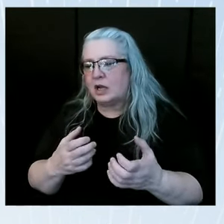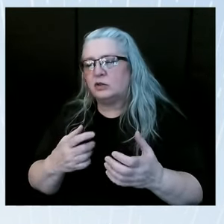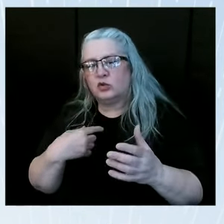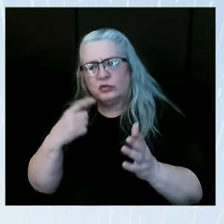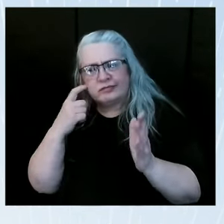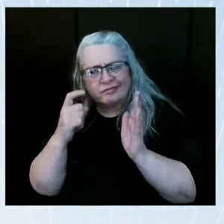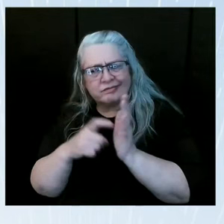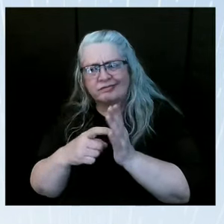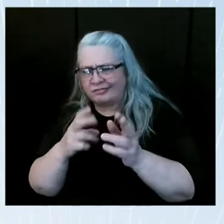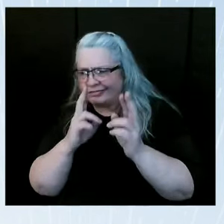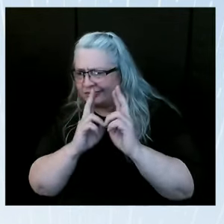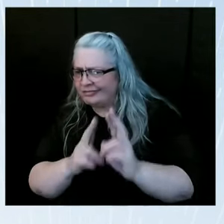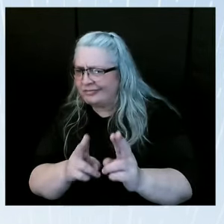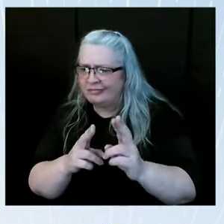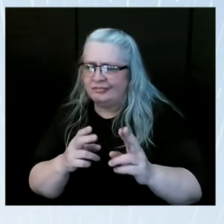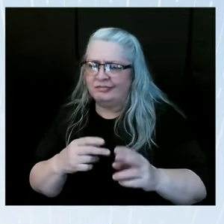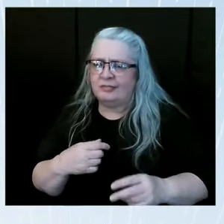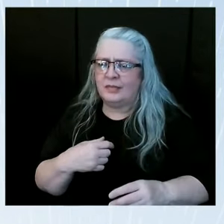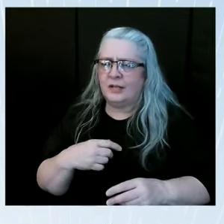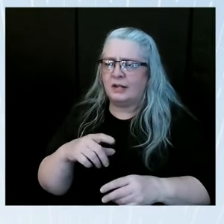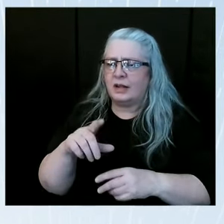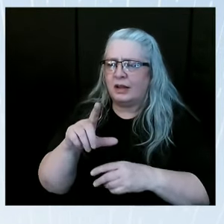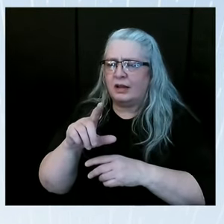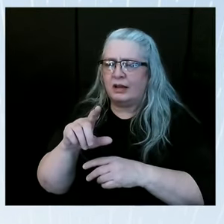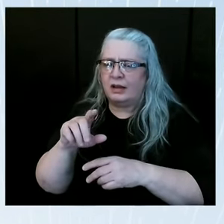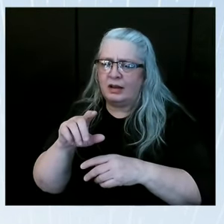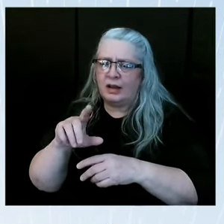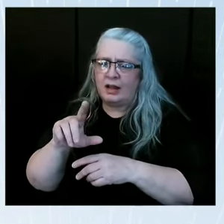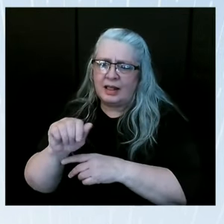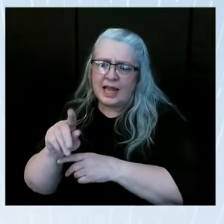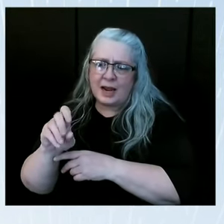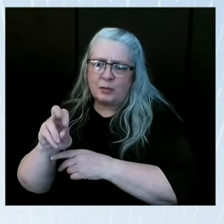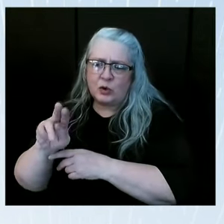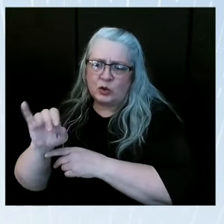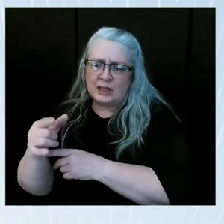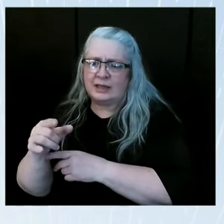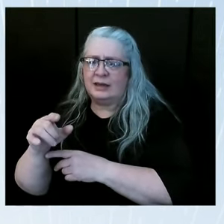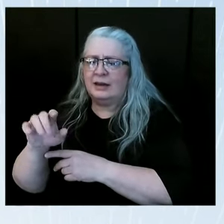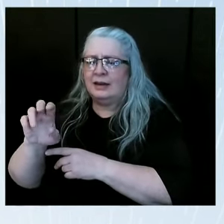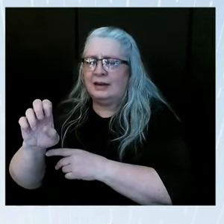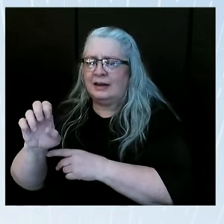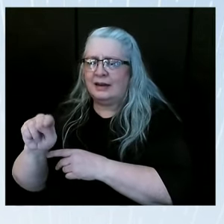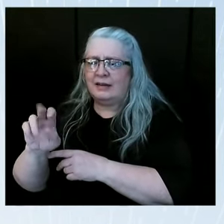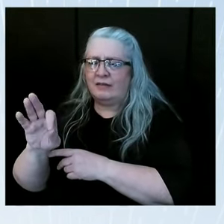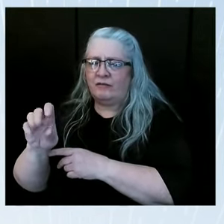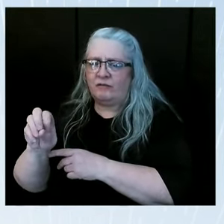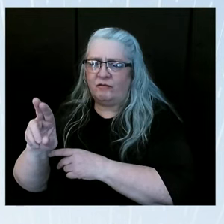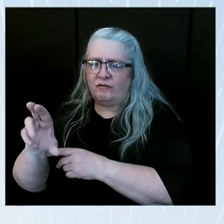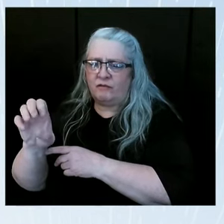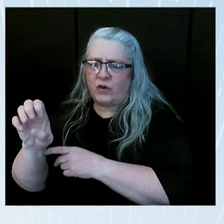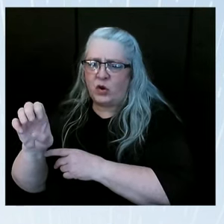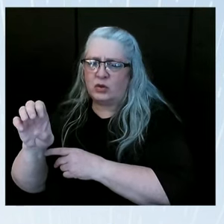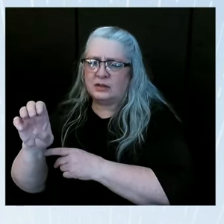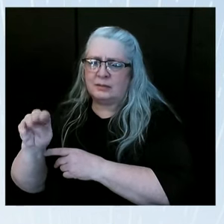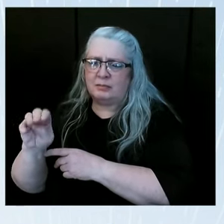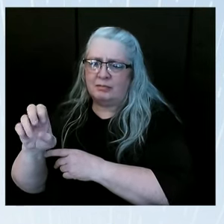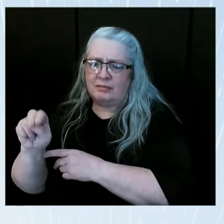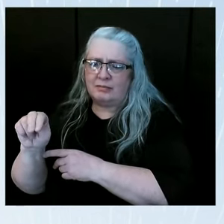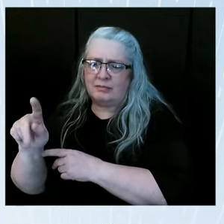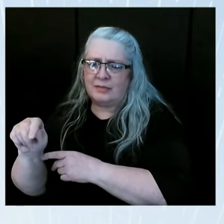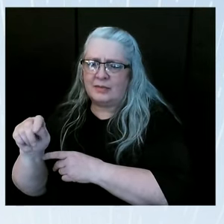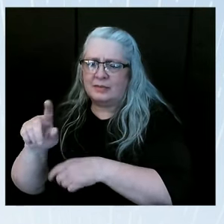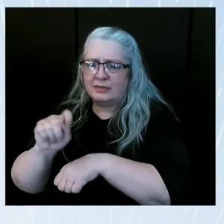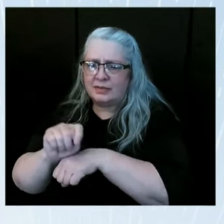Task Force and all of our staff that worked hard in record time over the last year to implement the Uyghur Forced